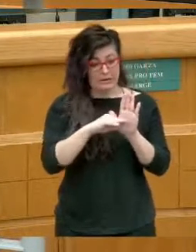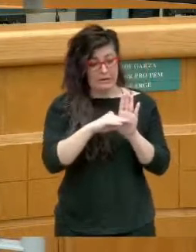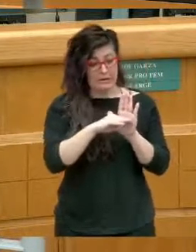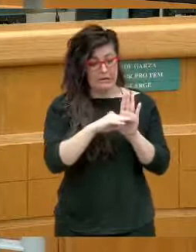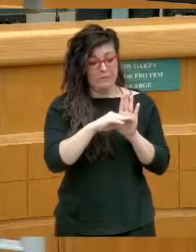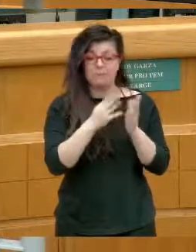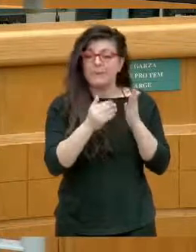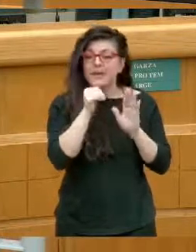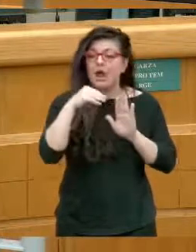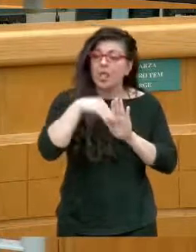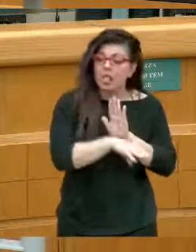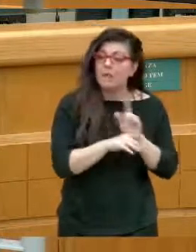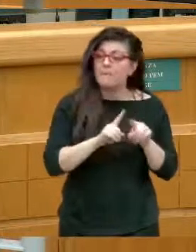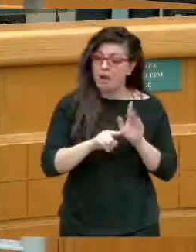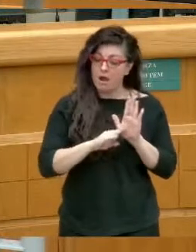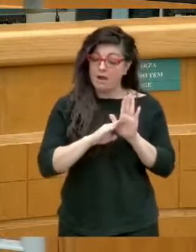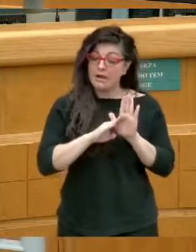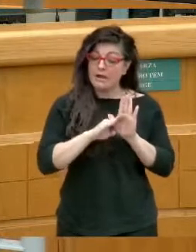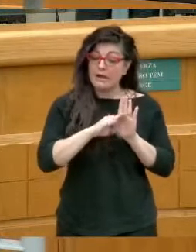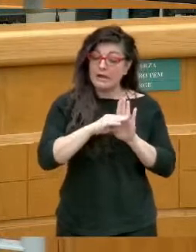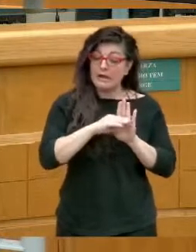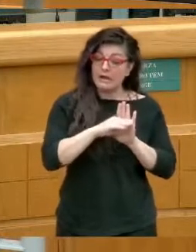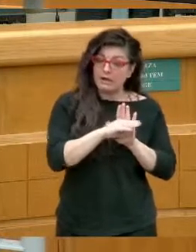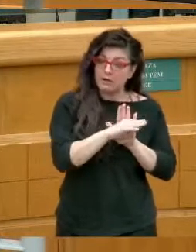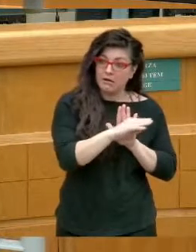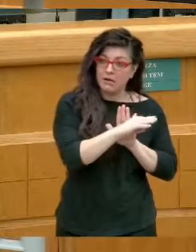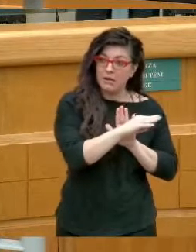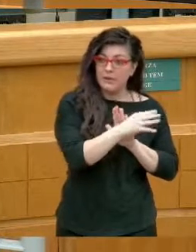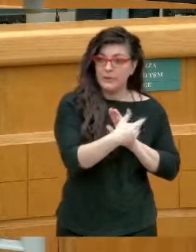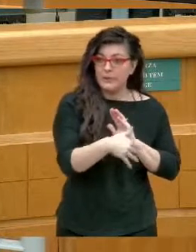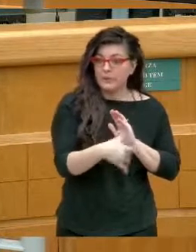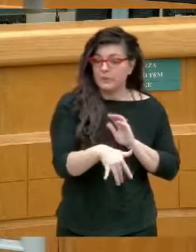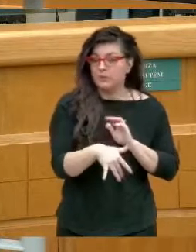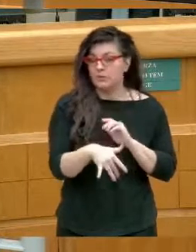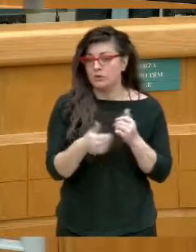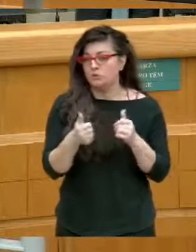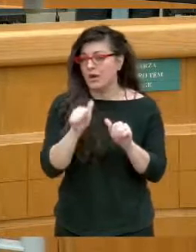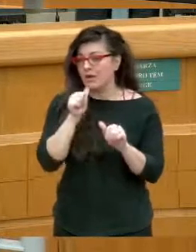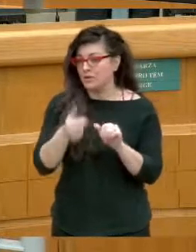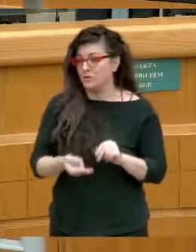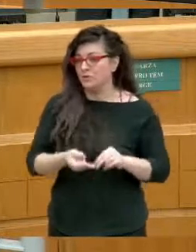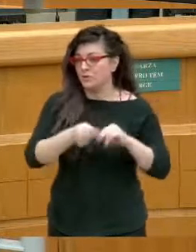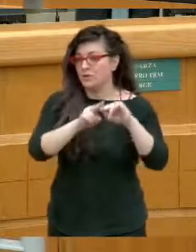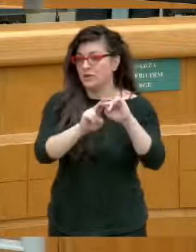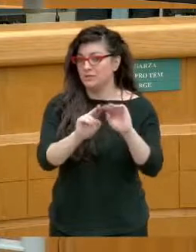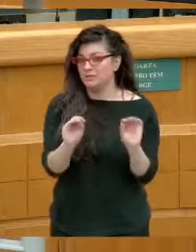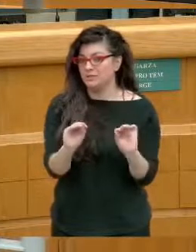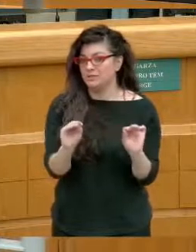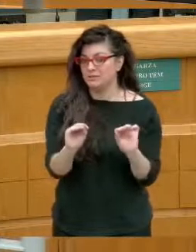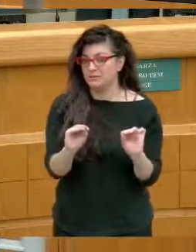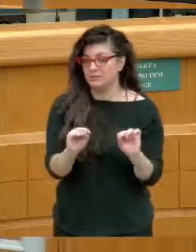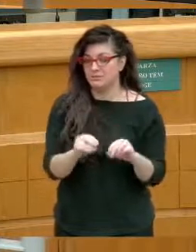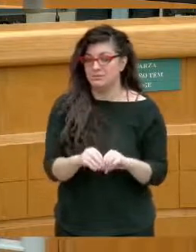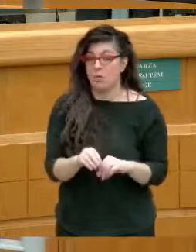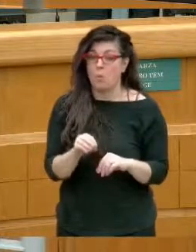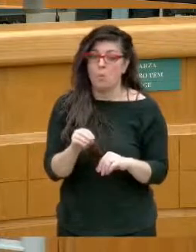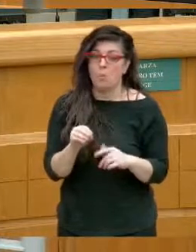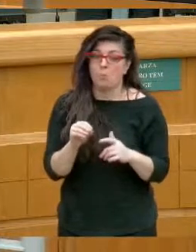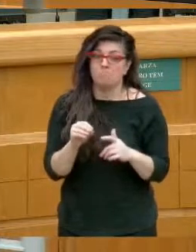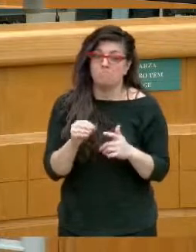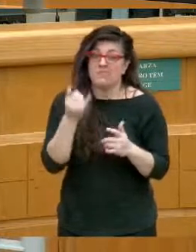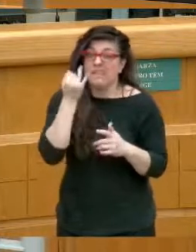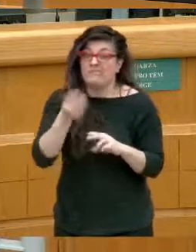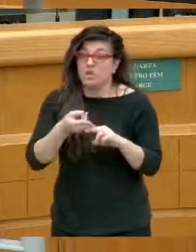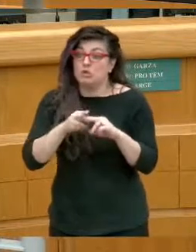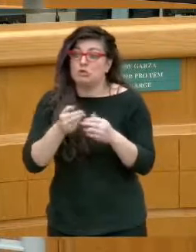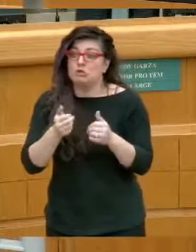are, or maybe we could even get it to the point where we're not increasing, or at least increasing at a very slow rate.